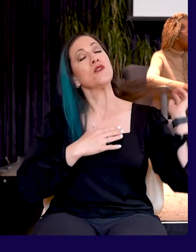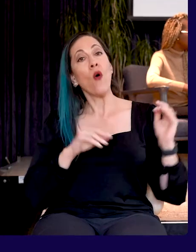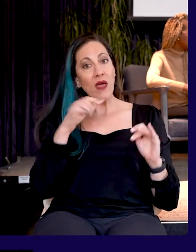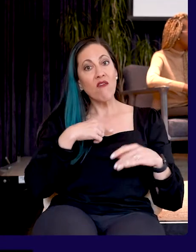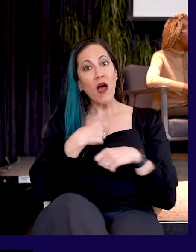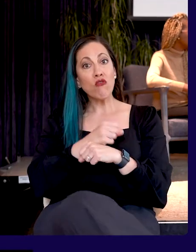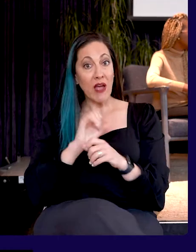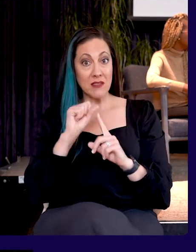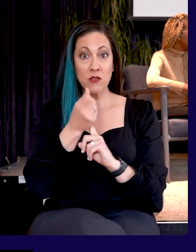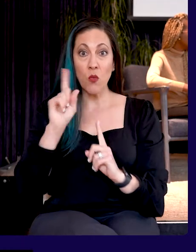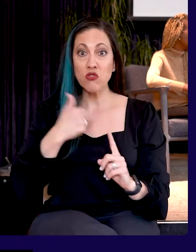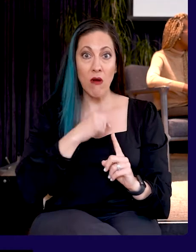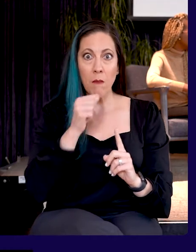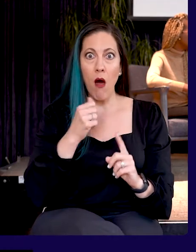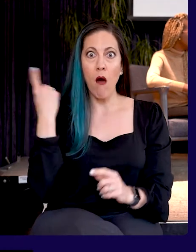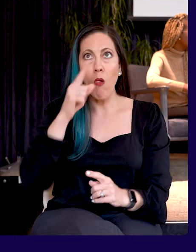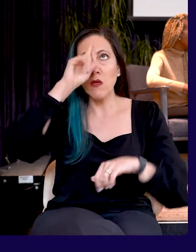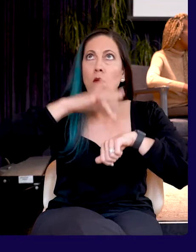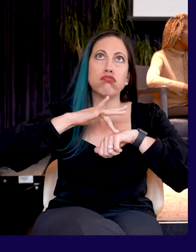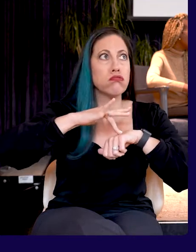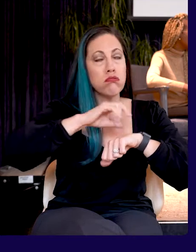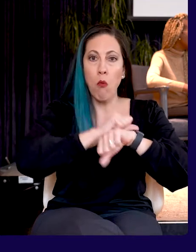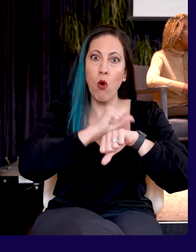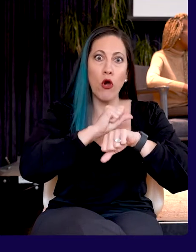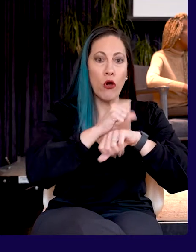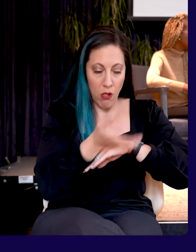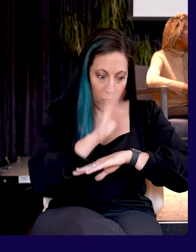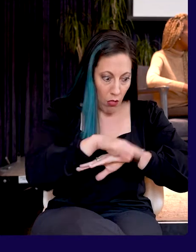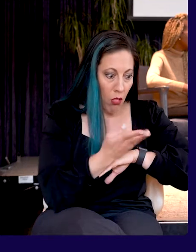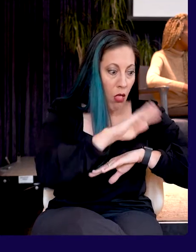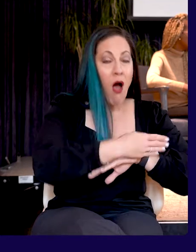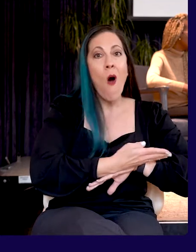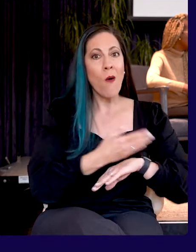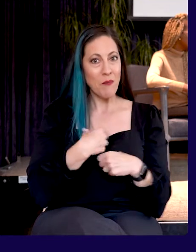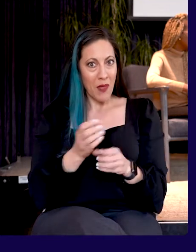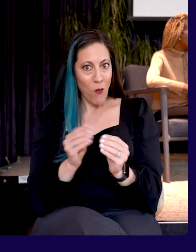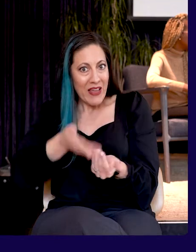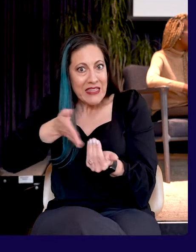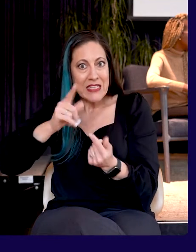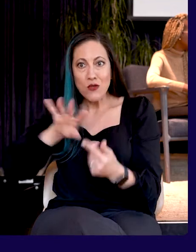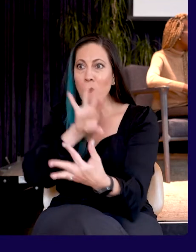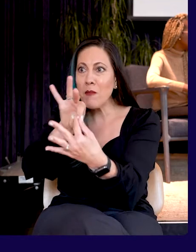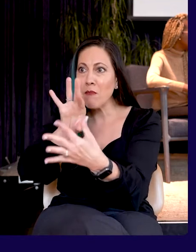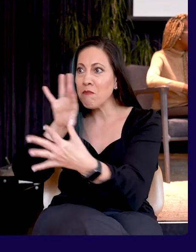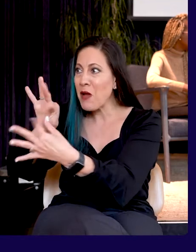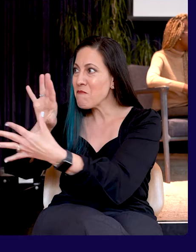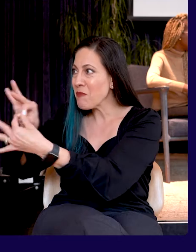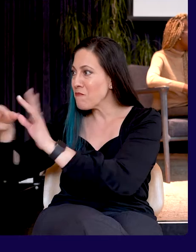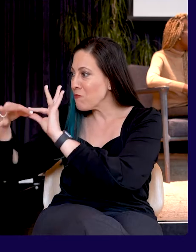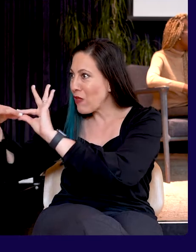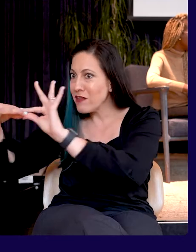a situation where you're not constantly thinking about work all the time, makes it a lot easier to form those connections that